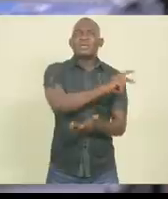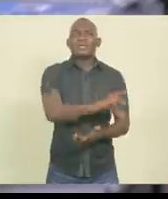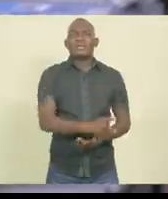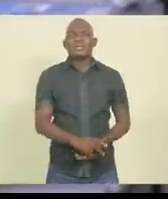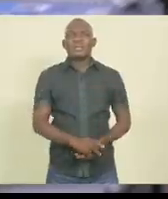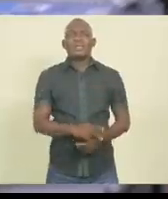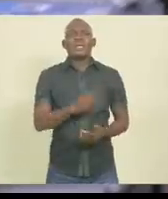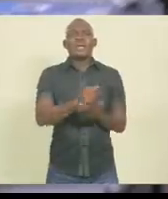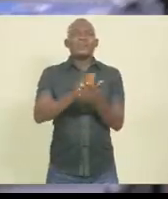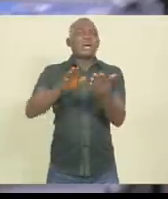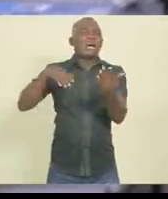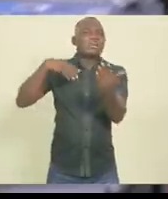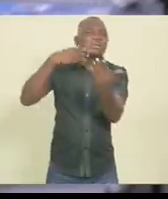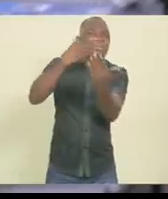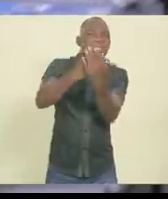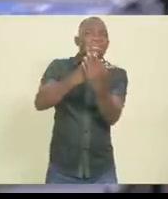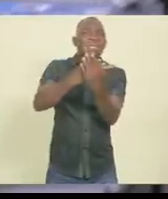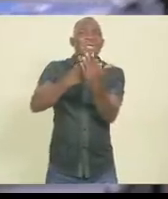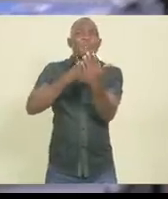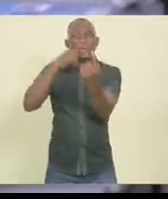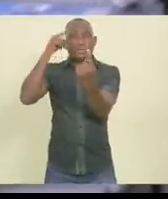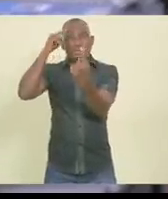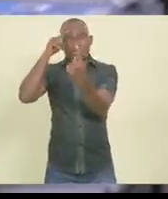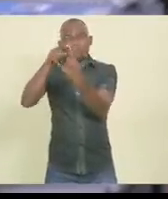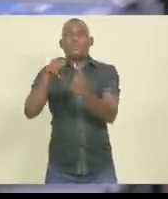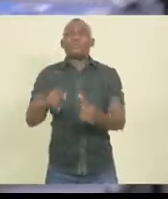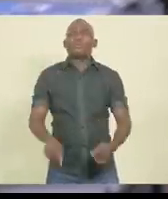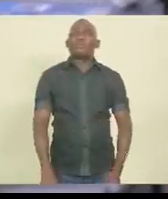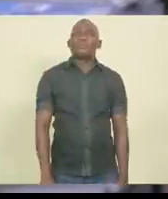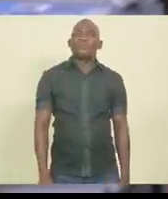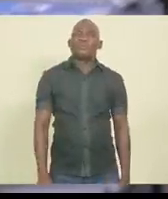to achieve this for over a year now.